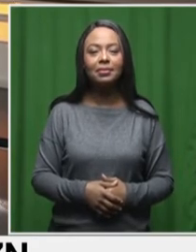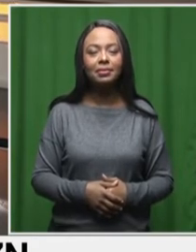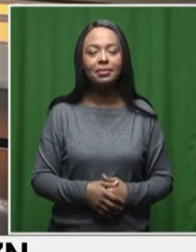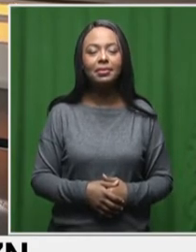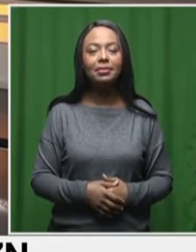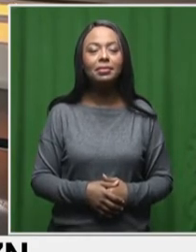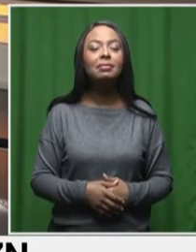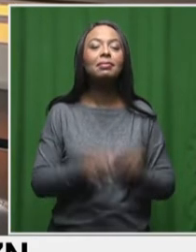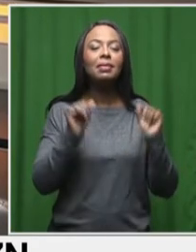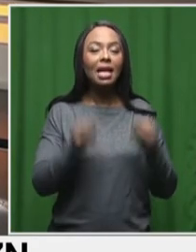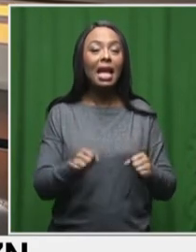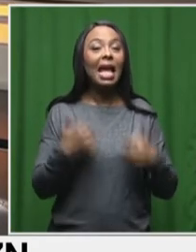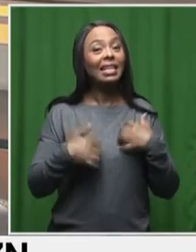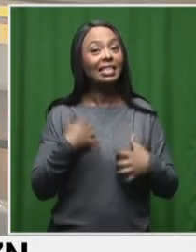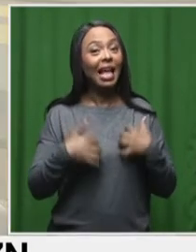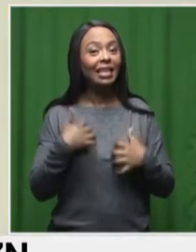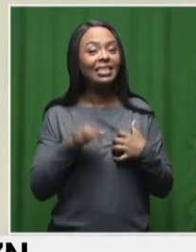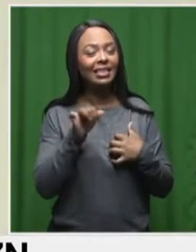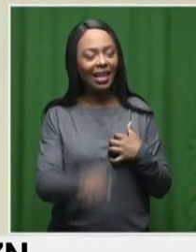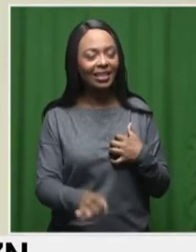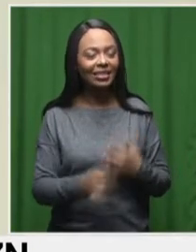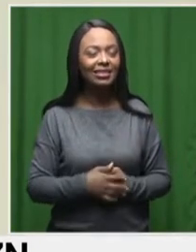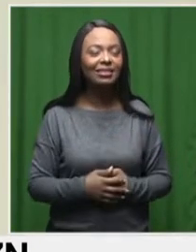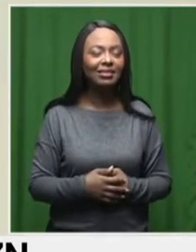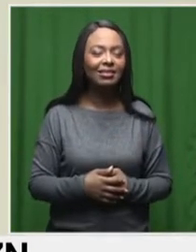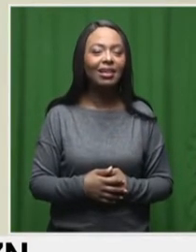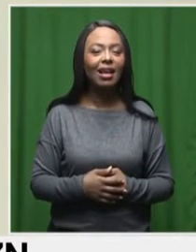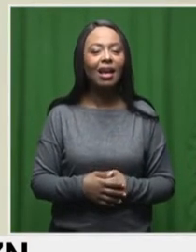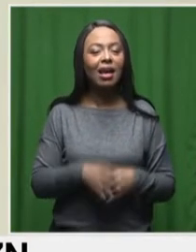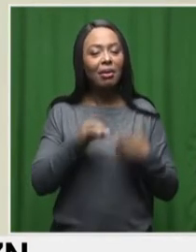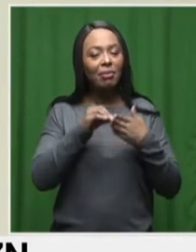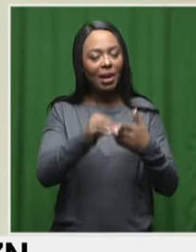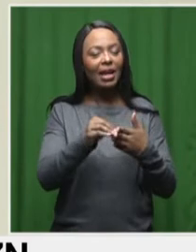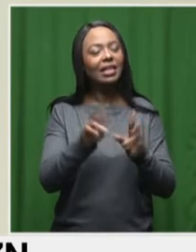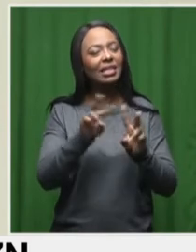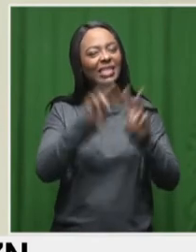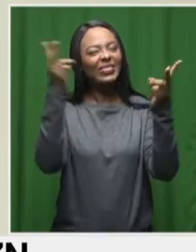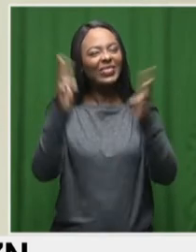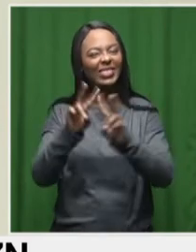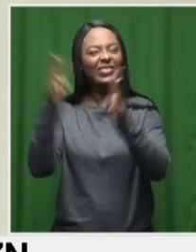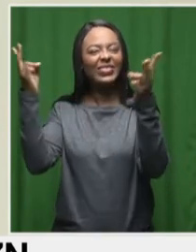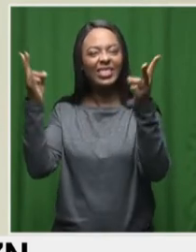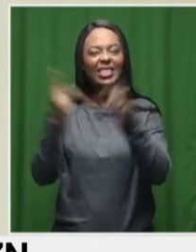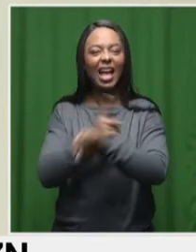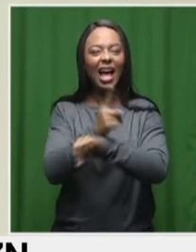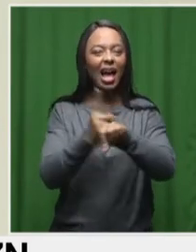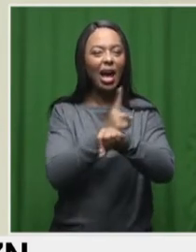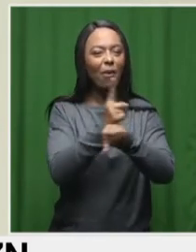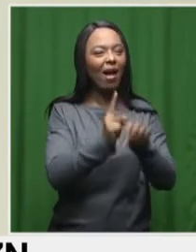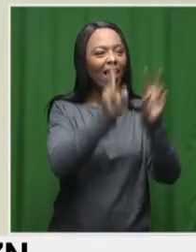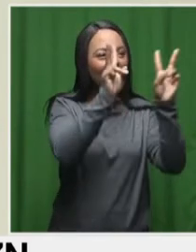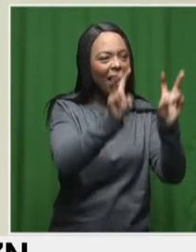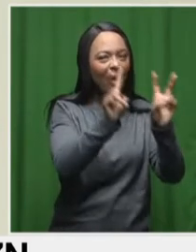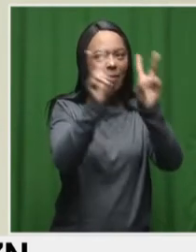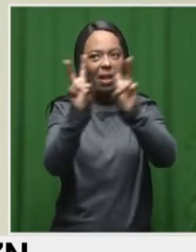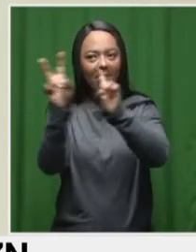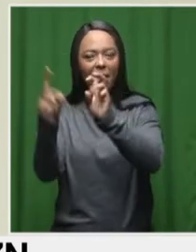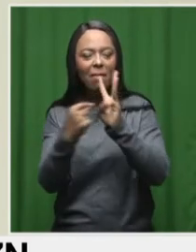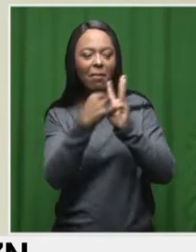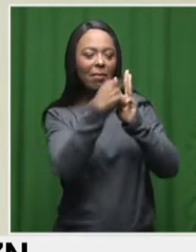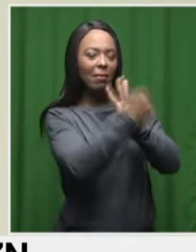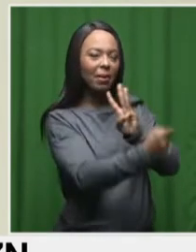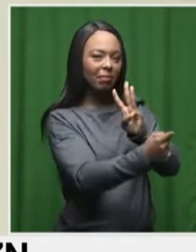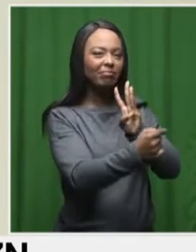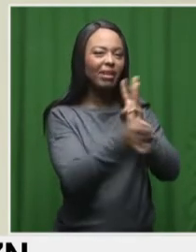Yes, it's very exciting. So for us to bring different hourly themes that actually interpret